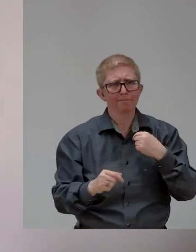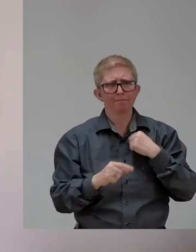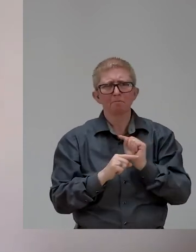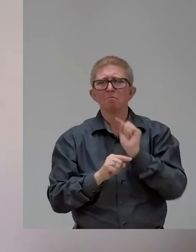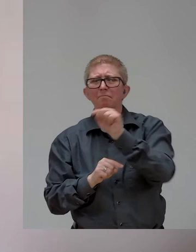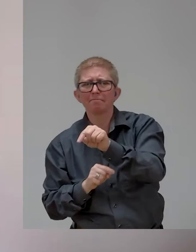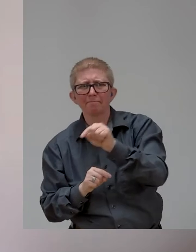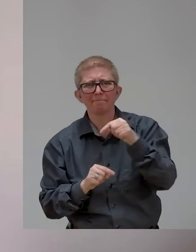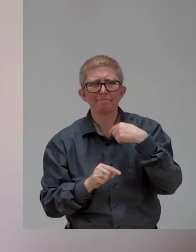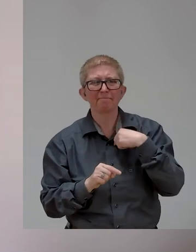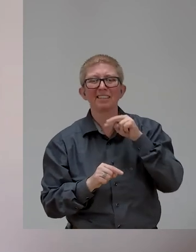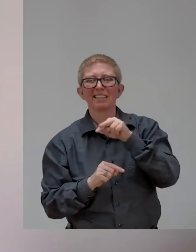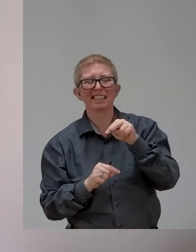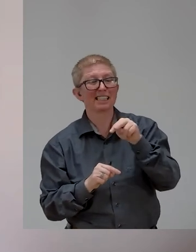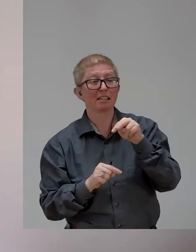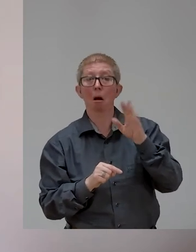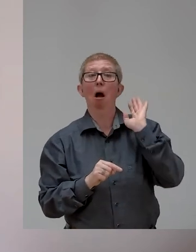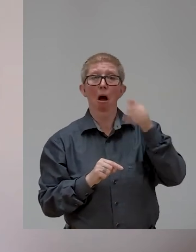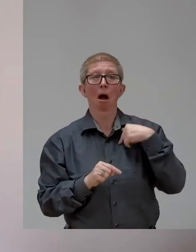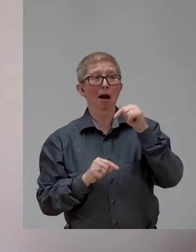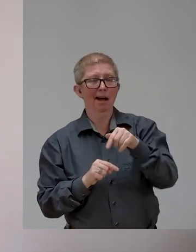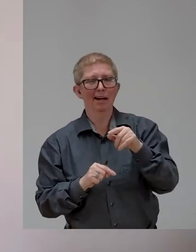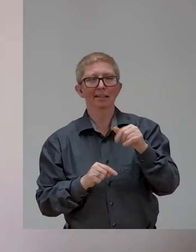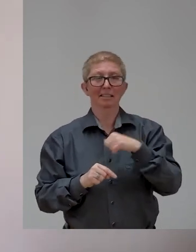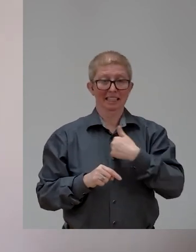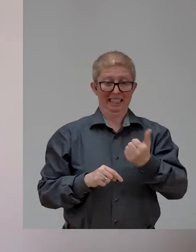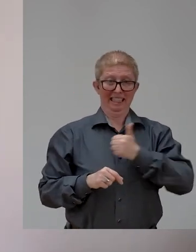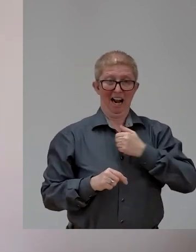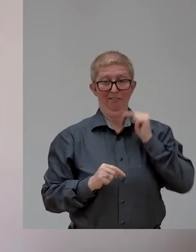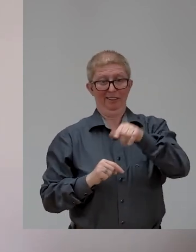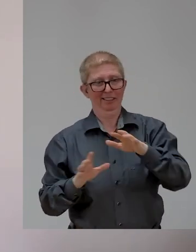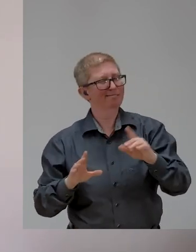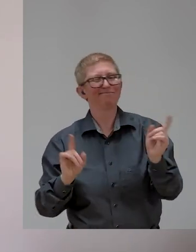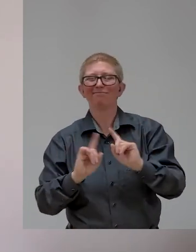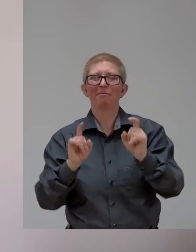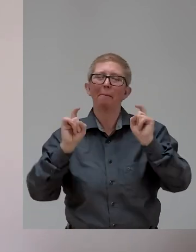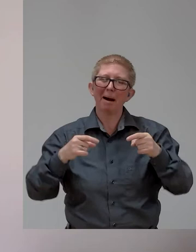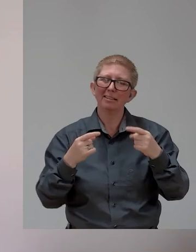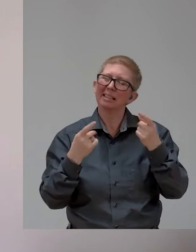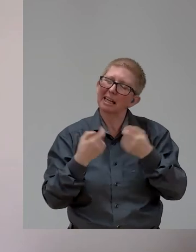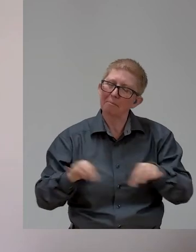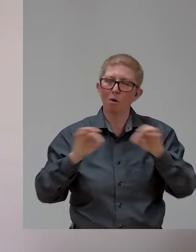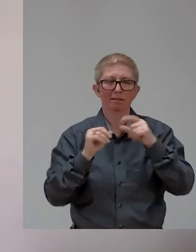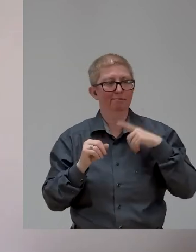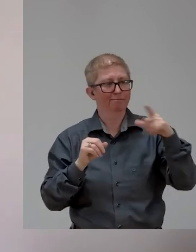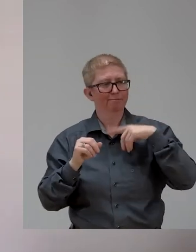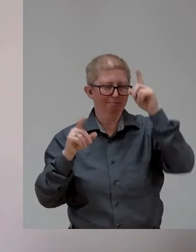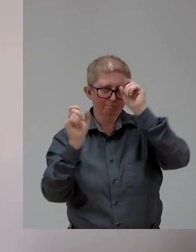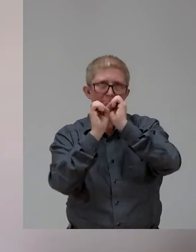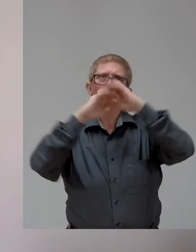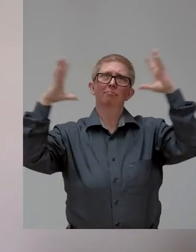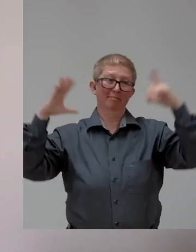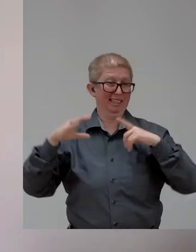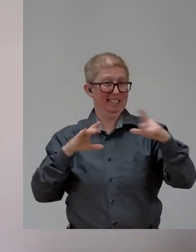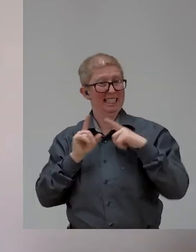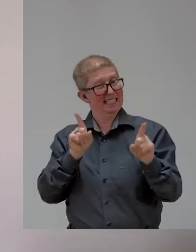keep coming back to the vision that we're trying to create, the impact that we're trying to create, and understand whether the